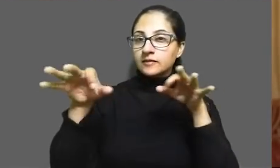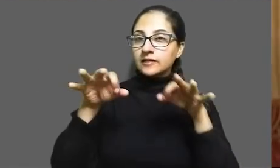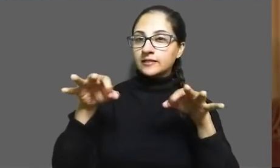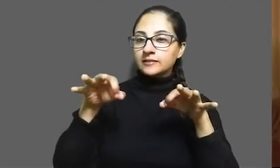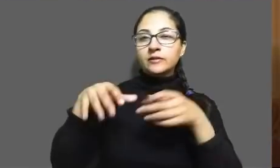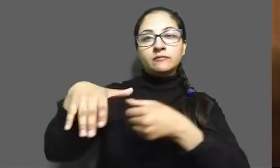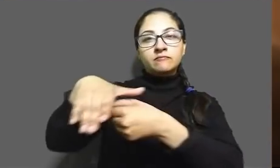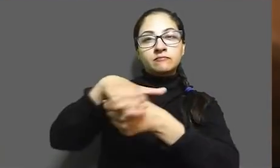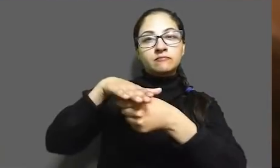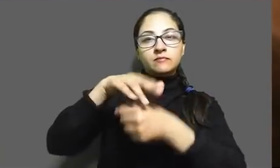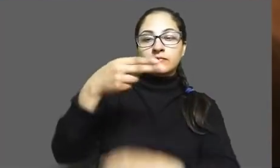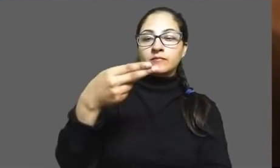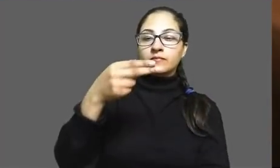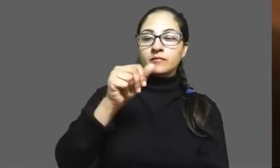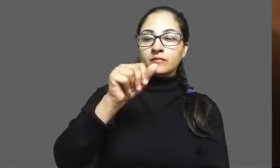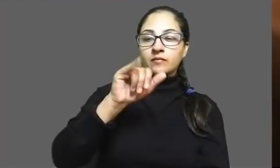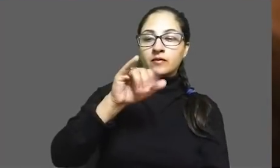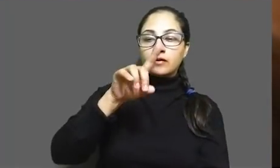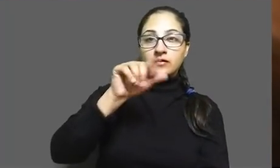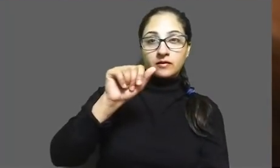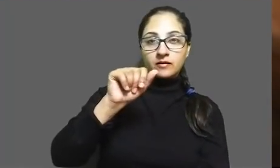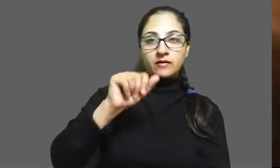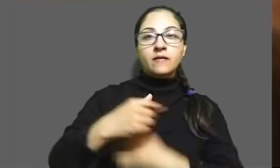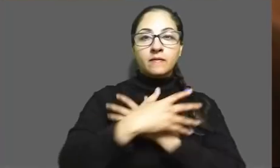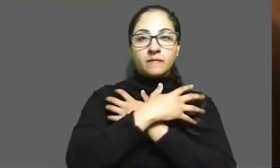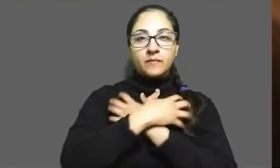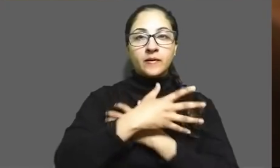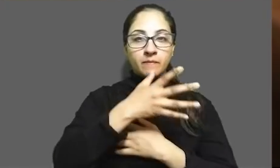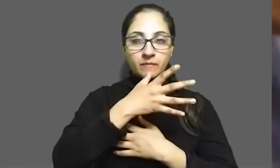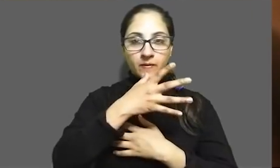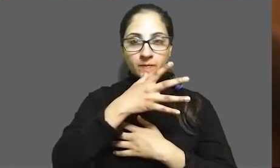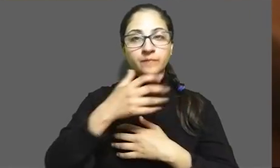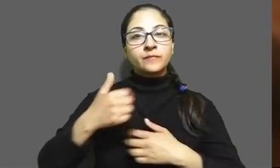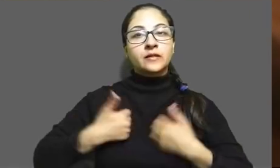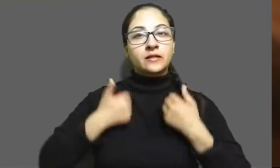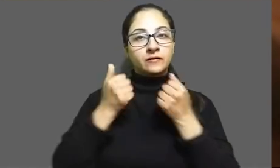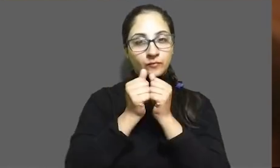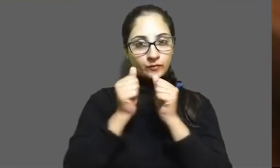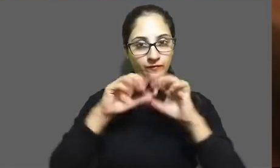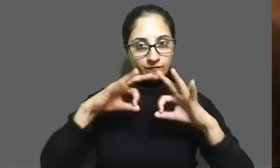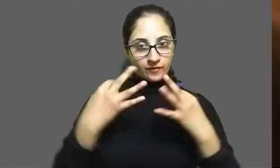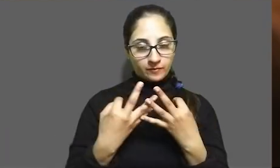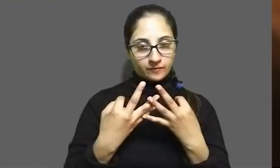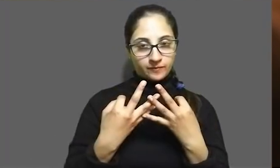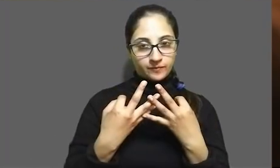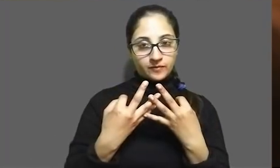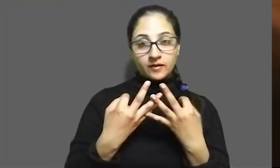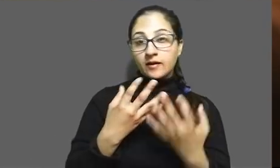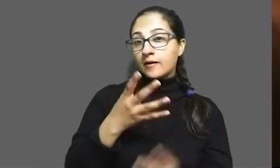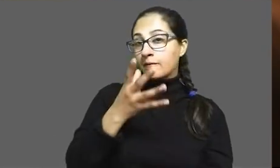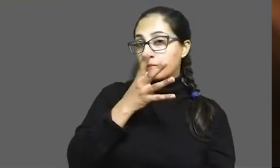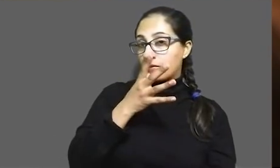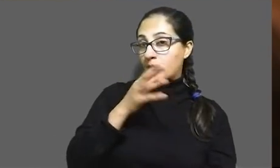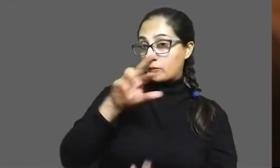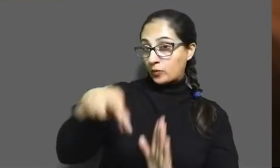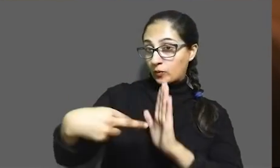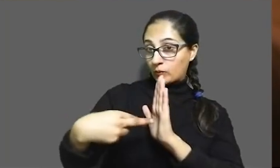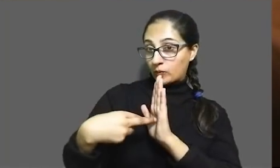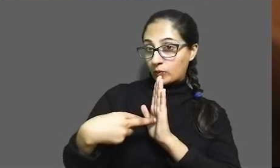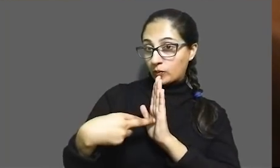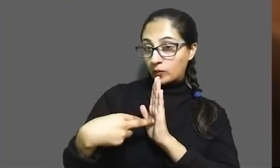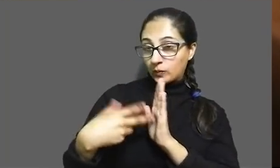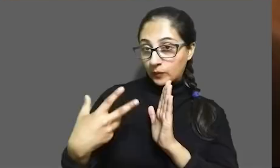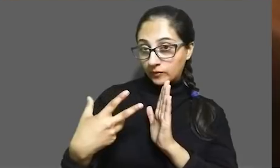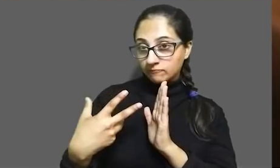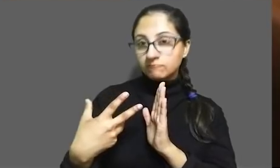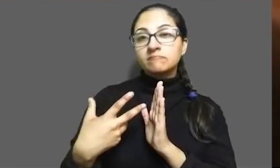of Bear family within one of the Haida clan groupings. In the myth, it is the Bear Mother's role